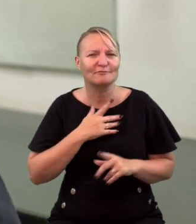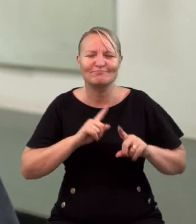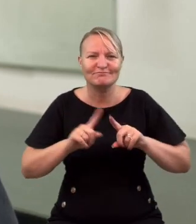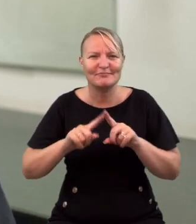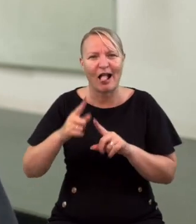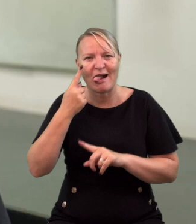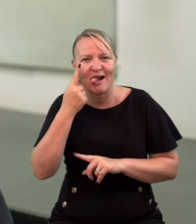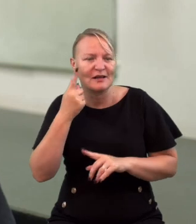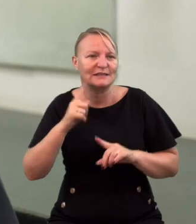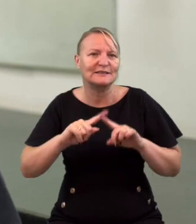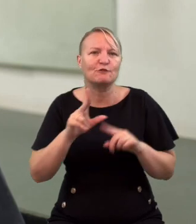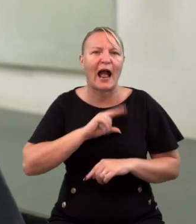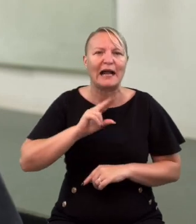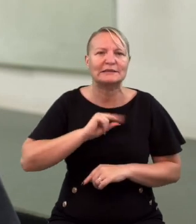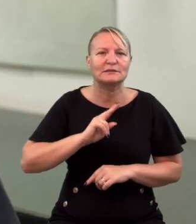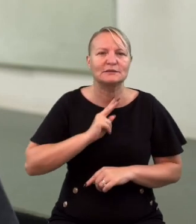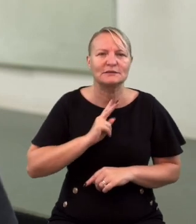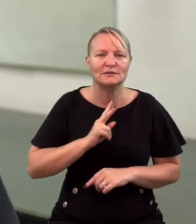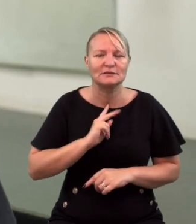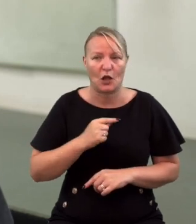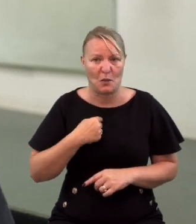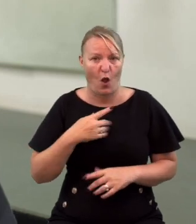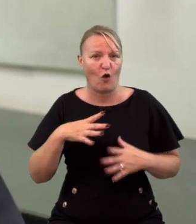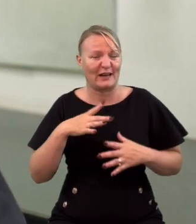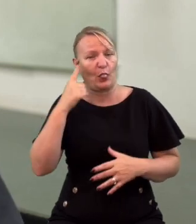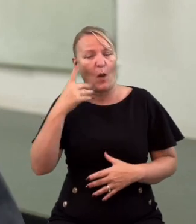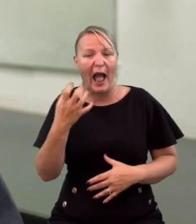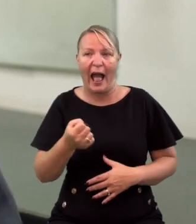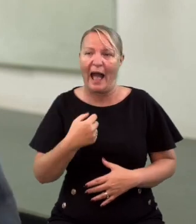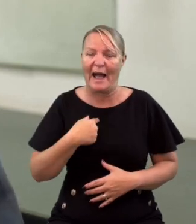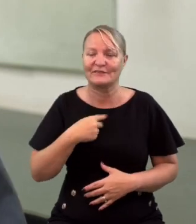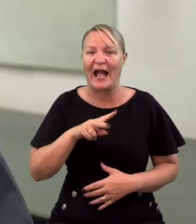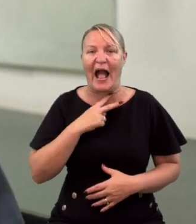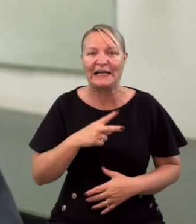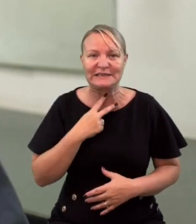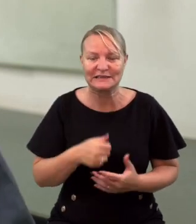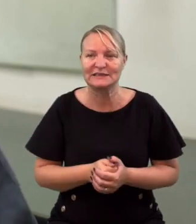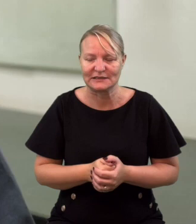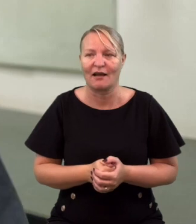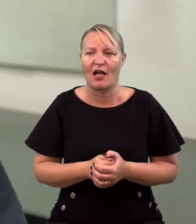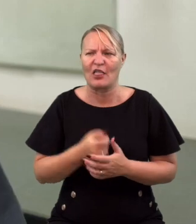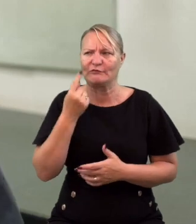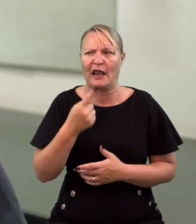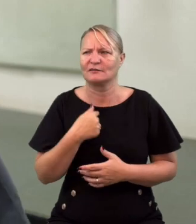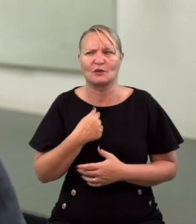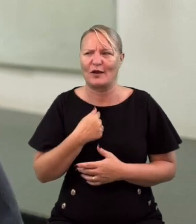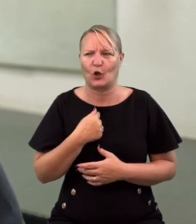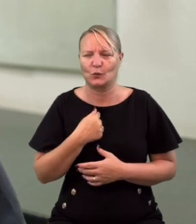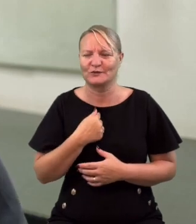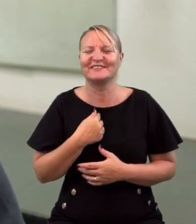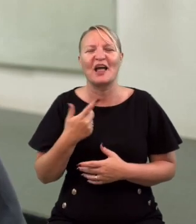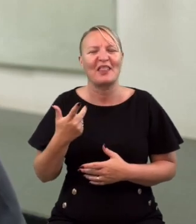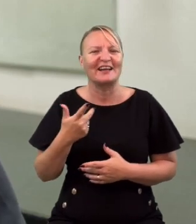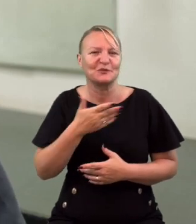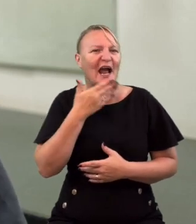I personally like doing a lot of accents and stuff, and you think you've got an accent, but then when you're faced with an accent coach, you realise, oh, I mean, it's quite a humbling